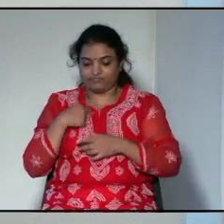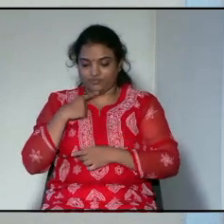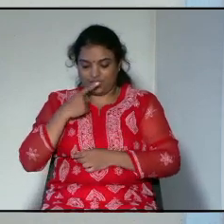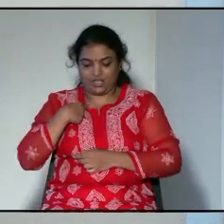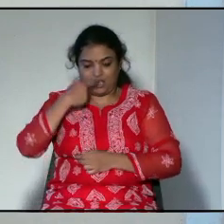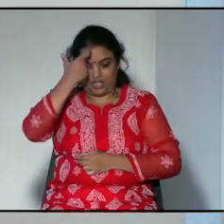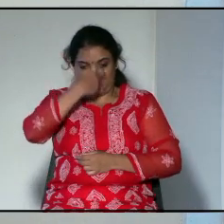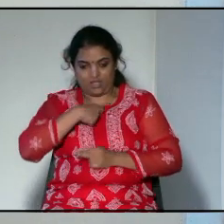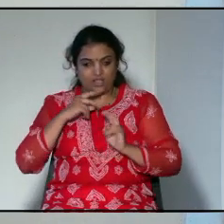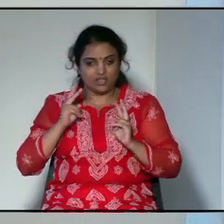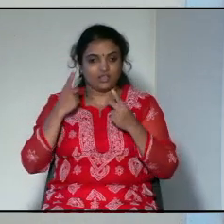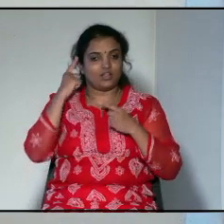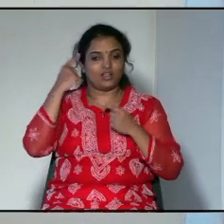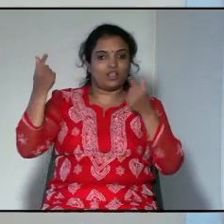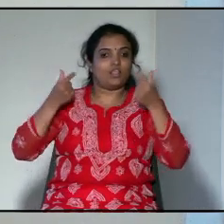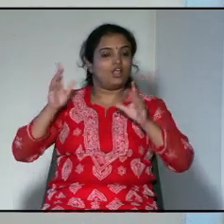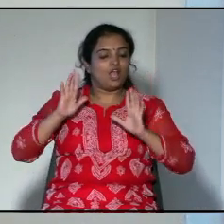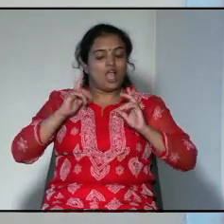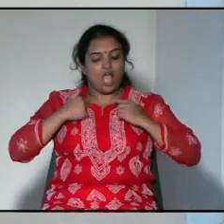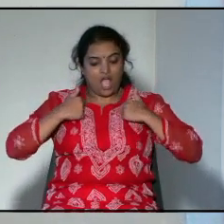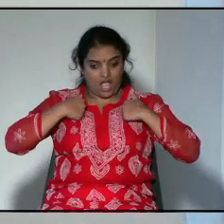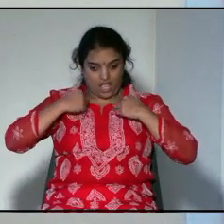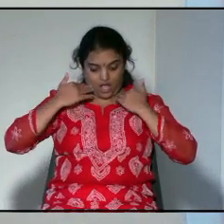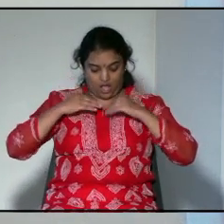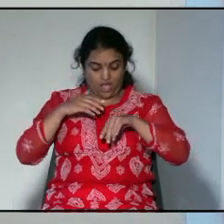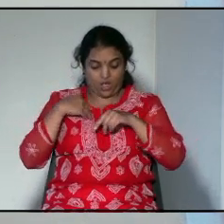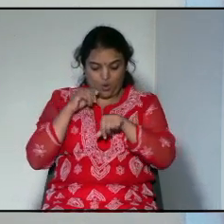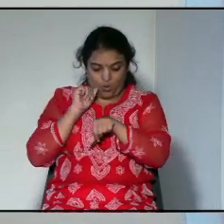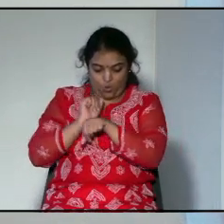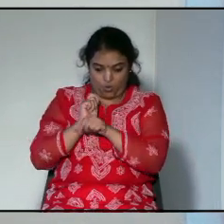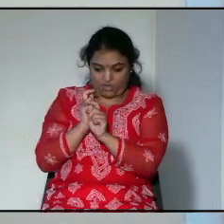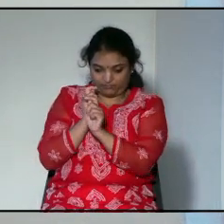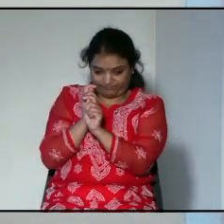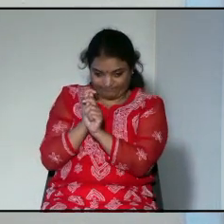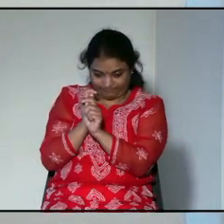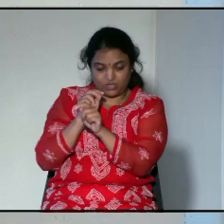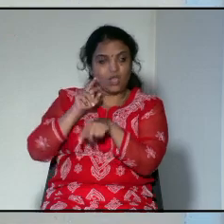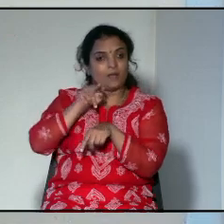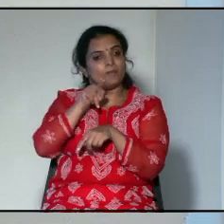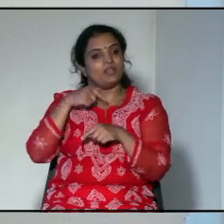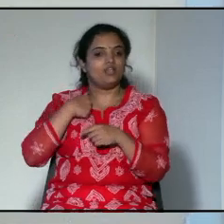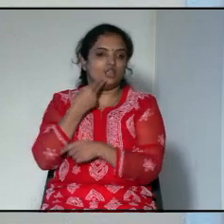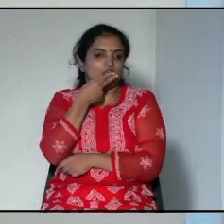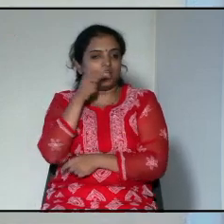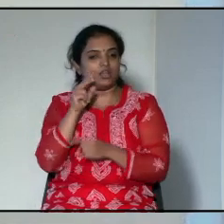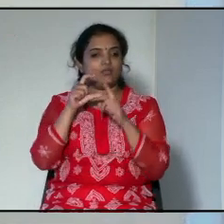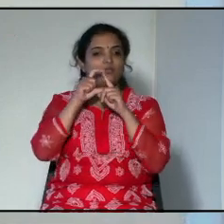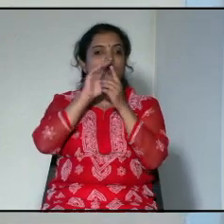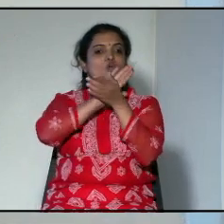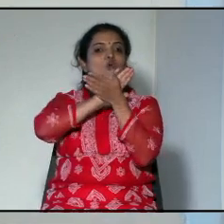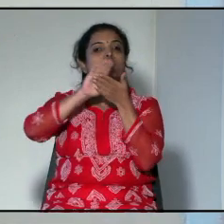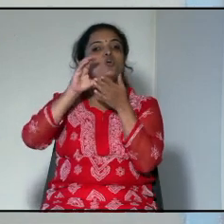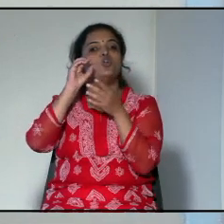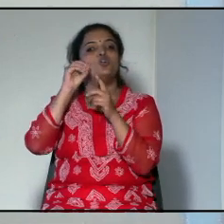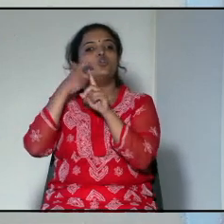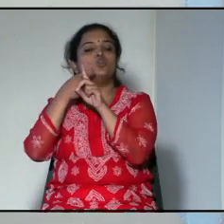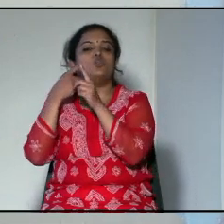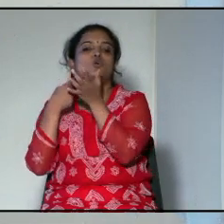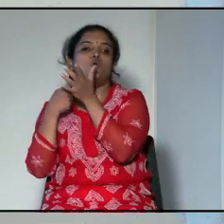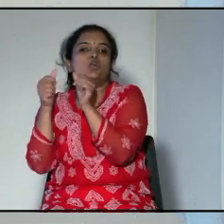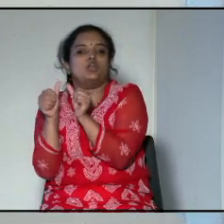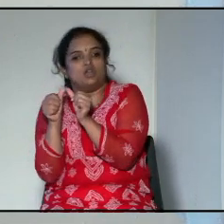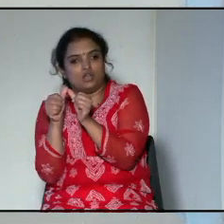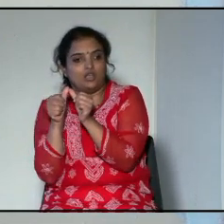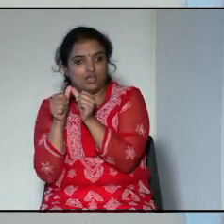itinerant livelihoods. What struck Meera very much was the peripatetic life of these landless artisans, the